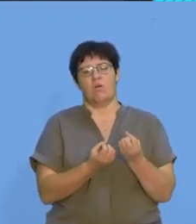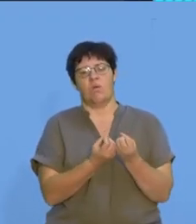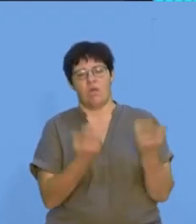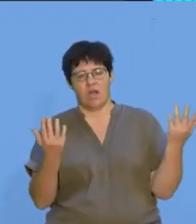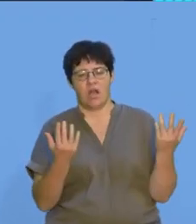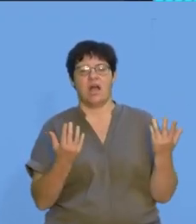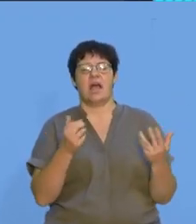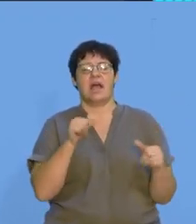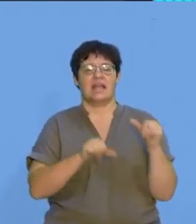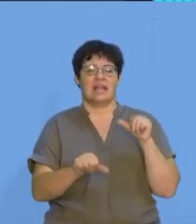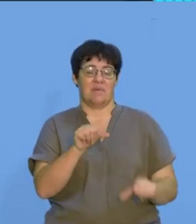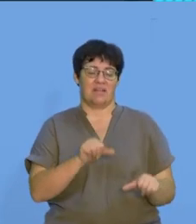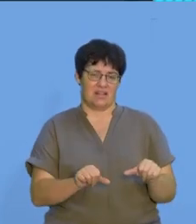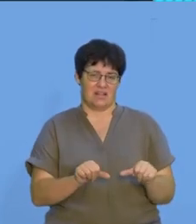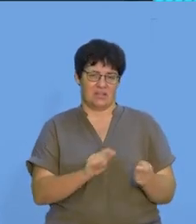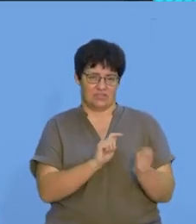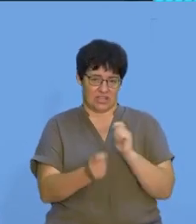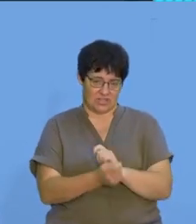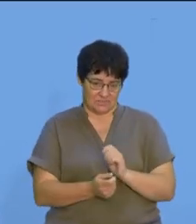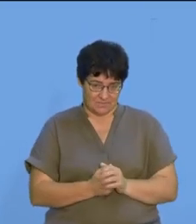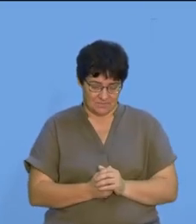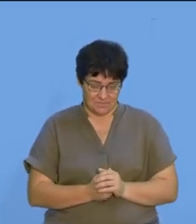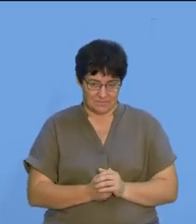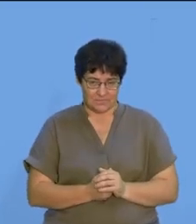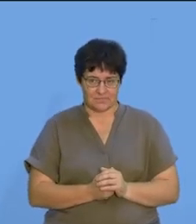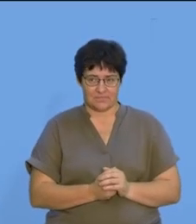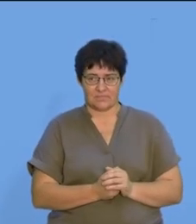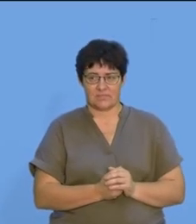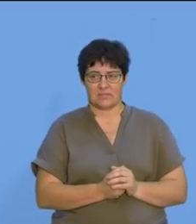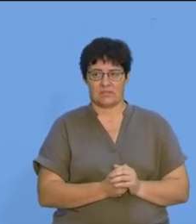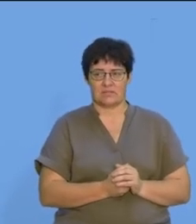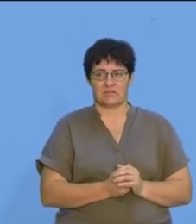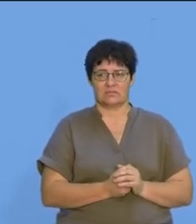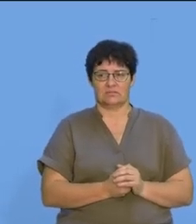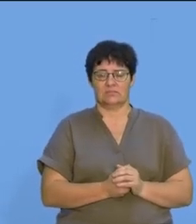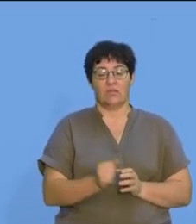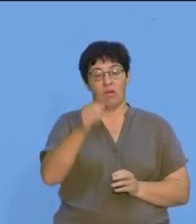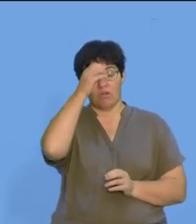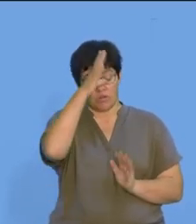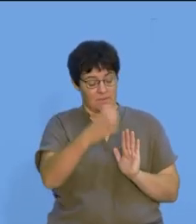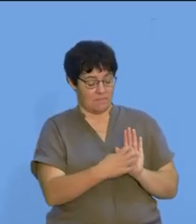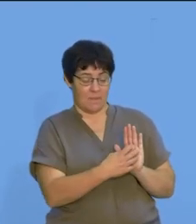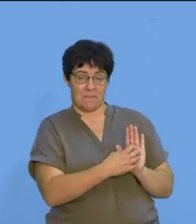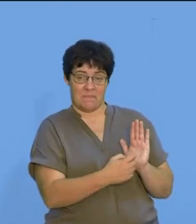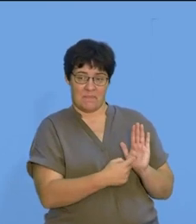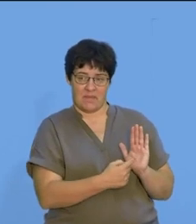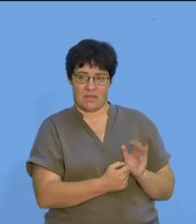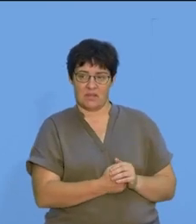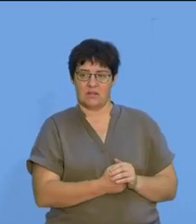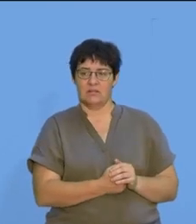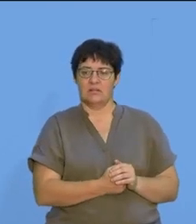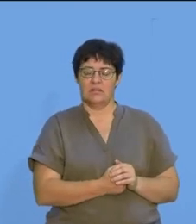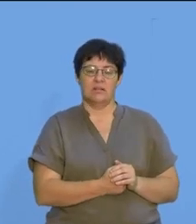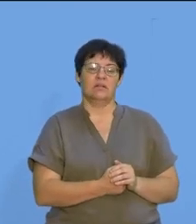aspects of chemical change, which has to do with reactions, of course. Right. Now, from the concept map, there is our